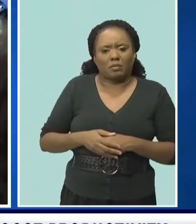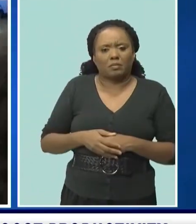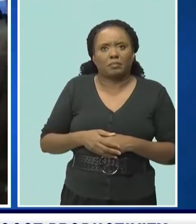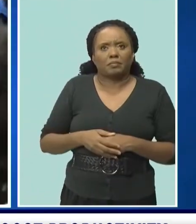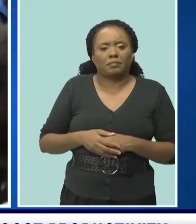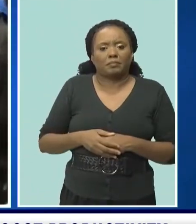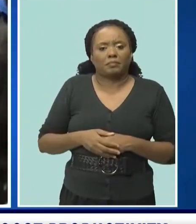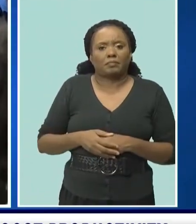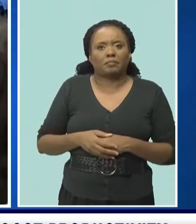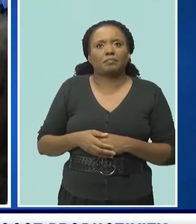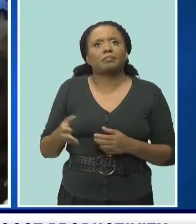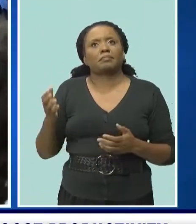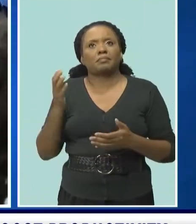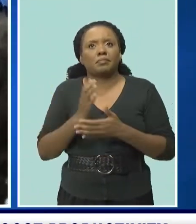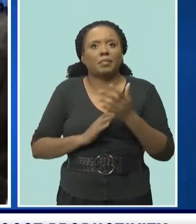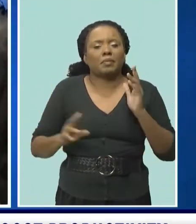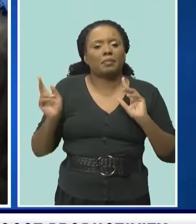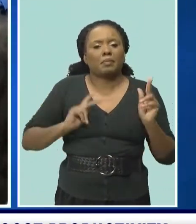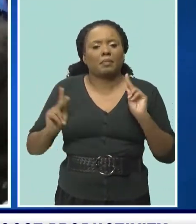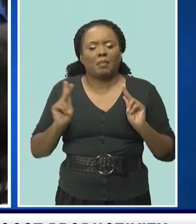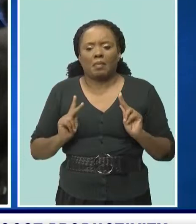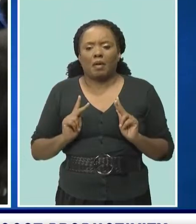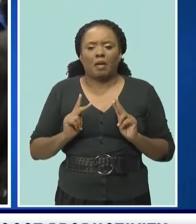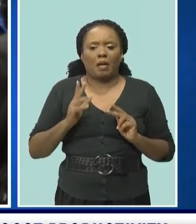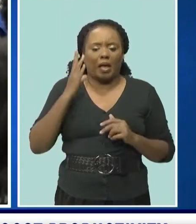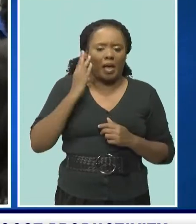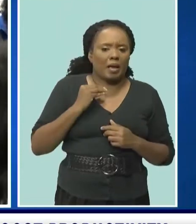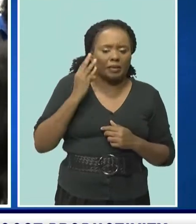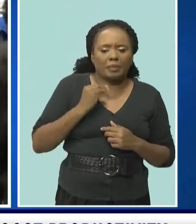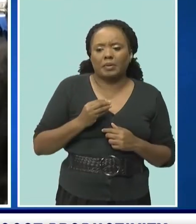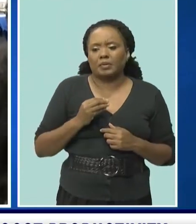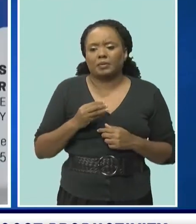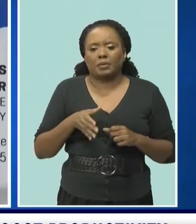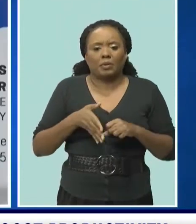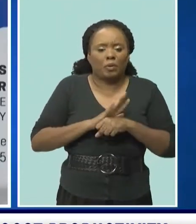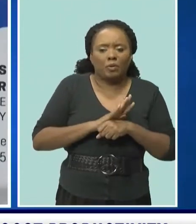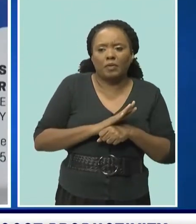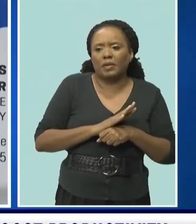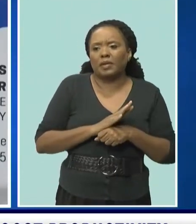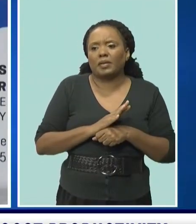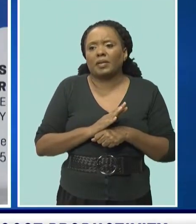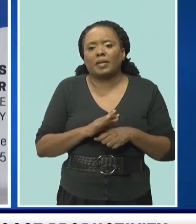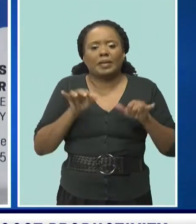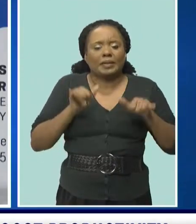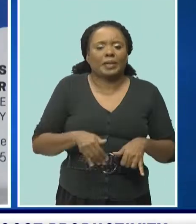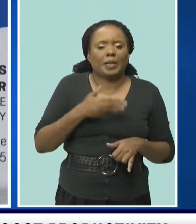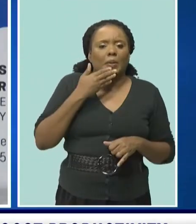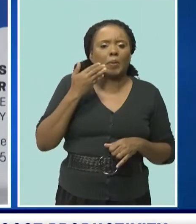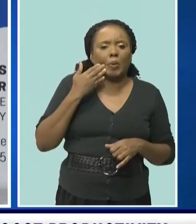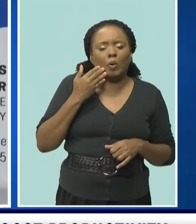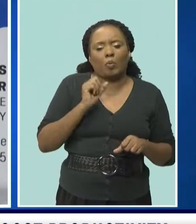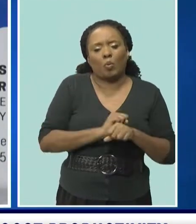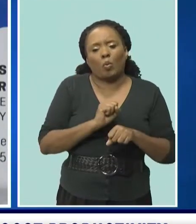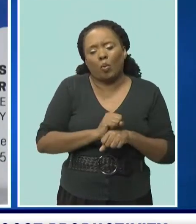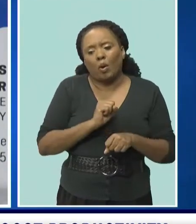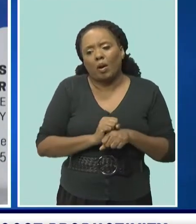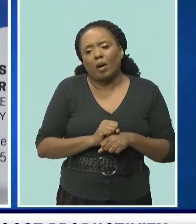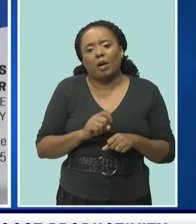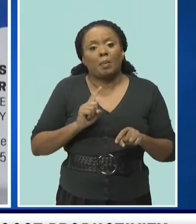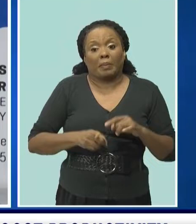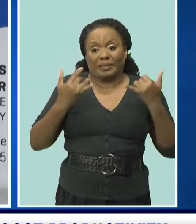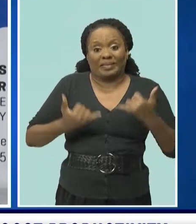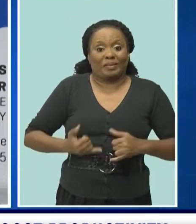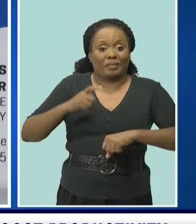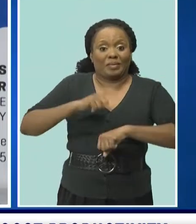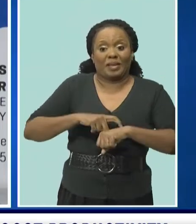phenomenon when people find it hard to get back to intense work post-pandemic. Y'all may think I'm joking, but I'm not.